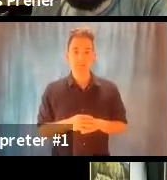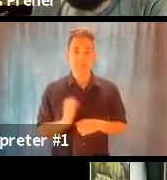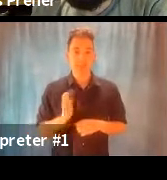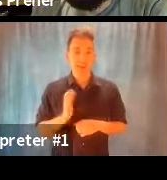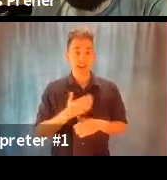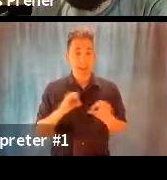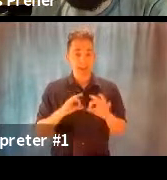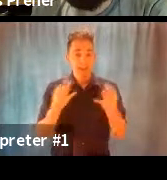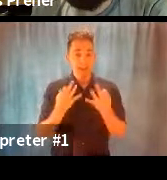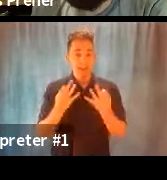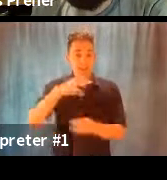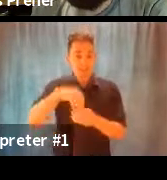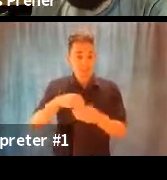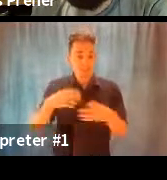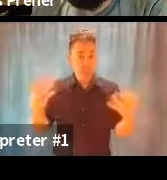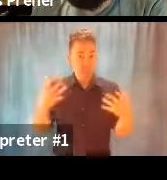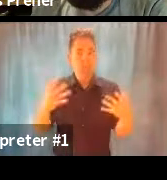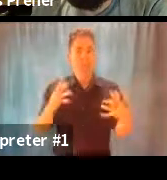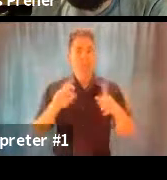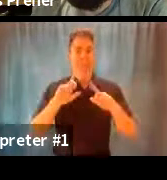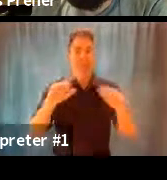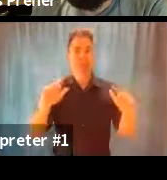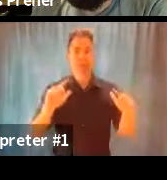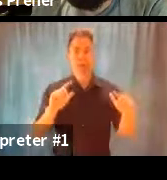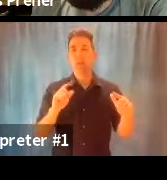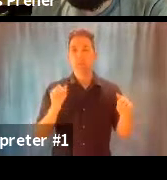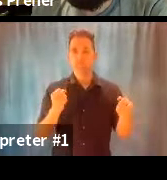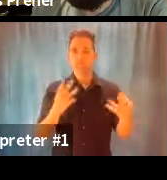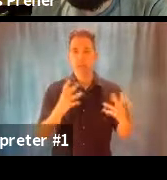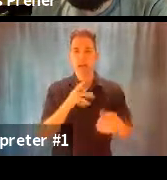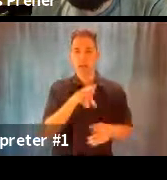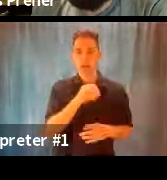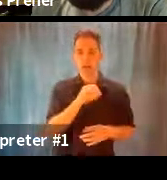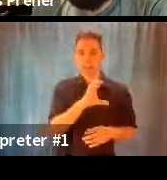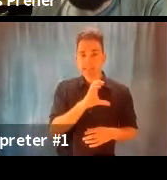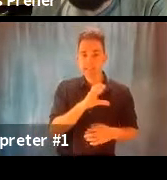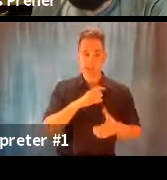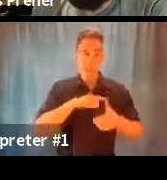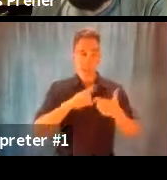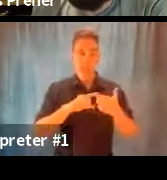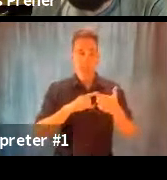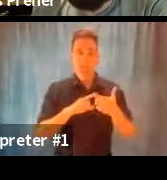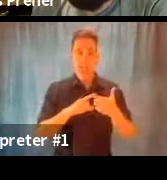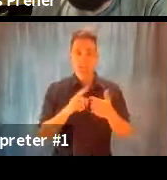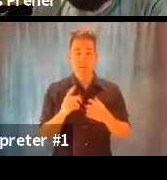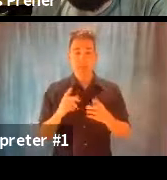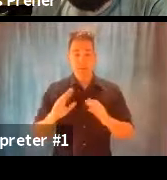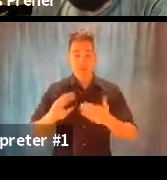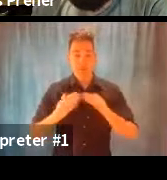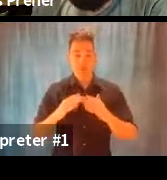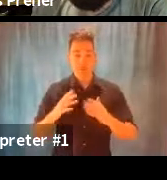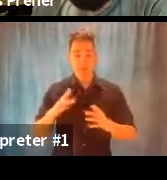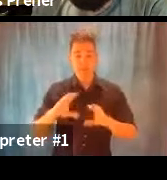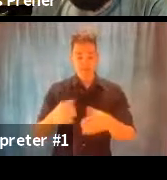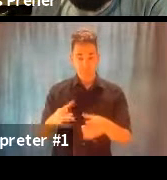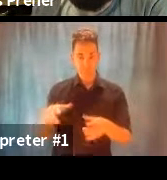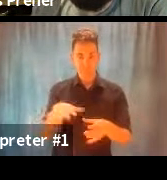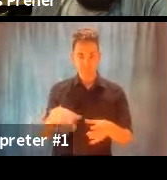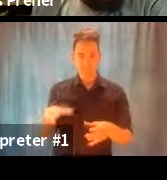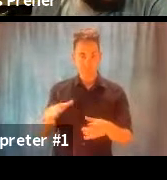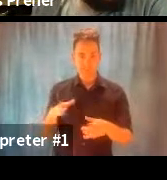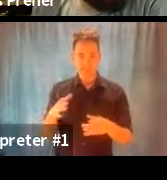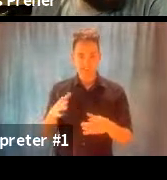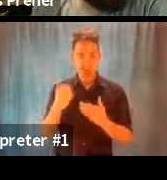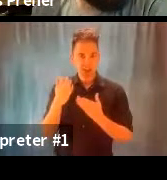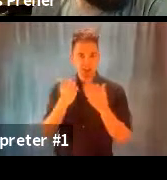color, families that are disproportionately underserved and often overlooked in